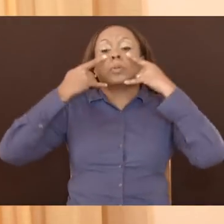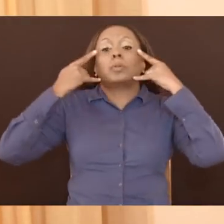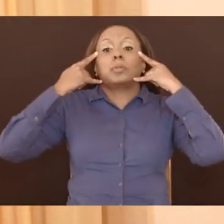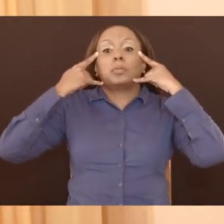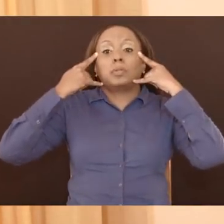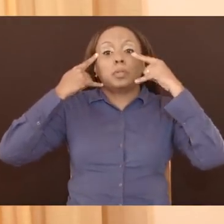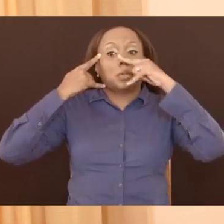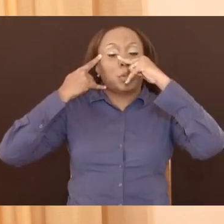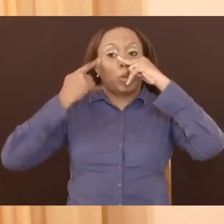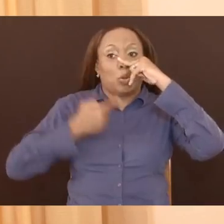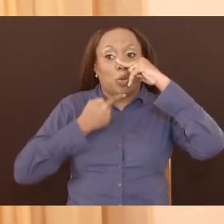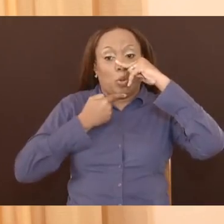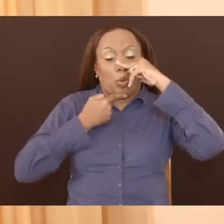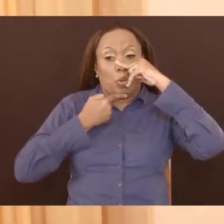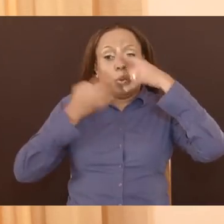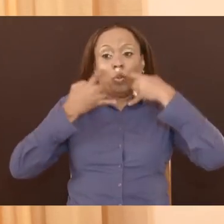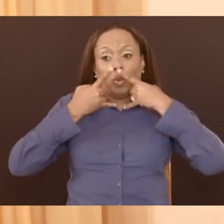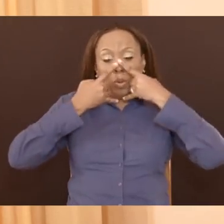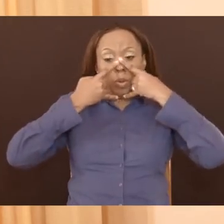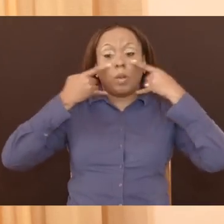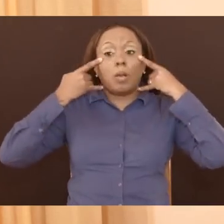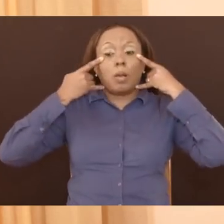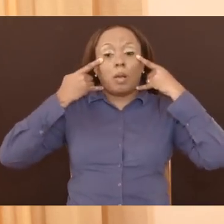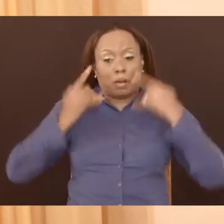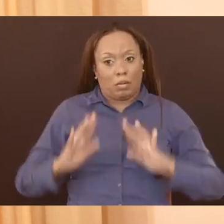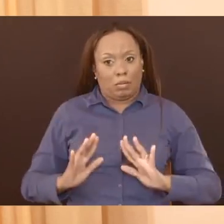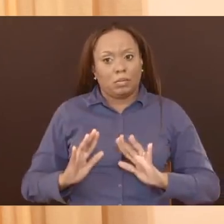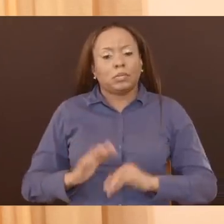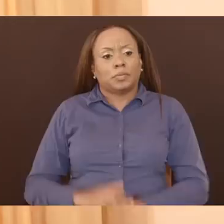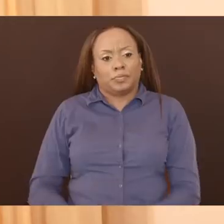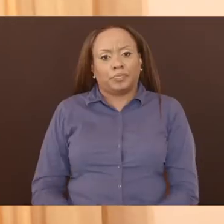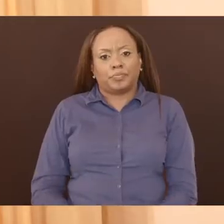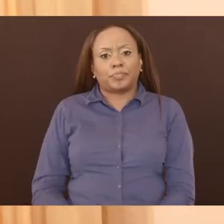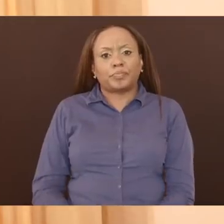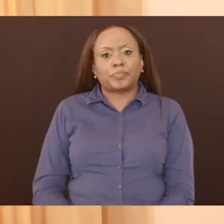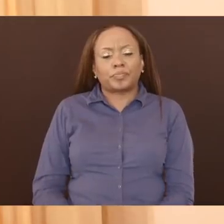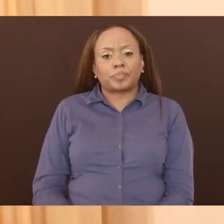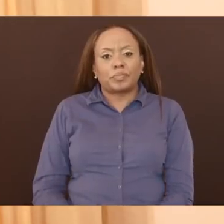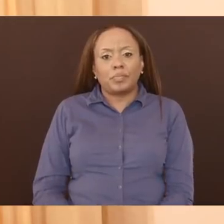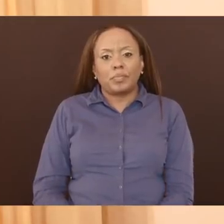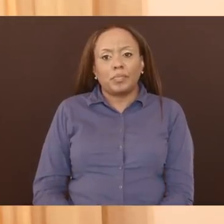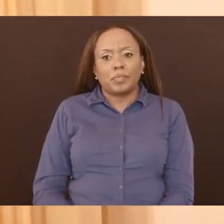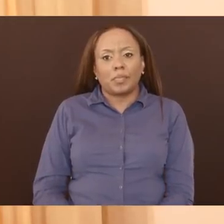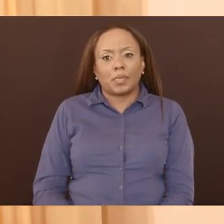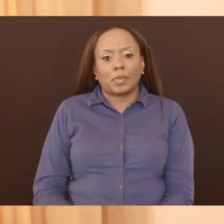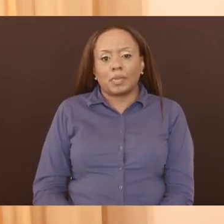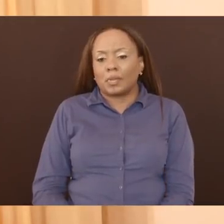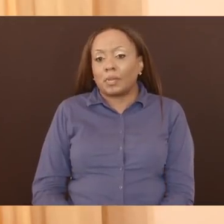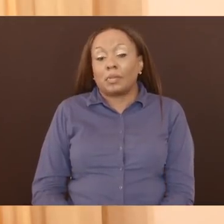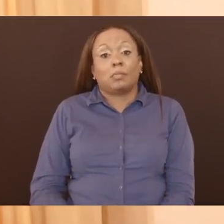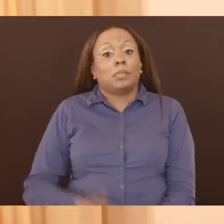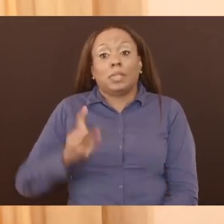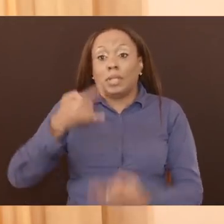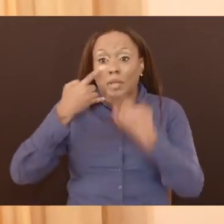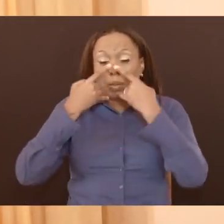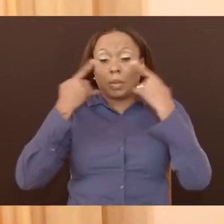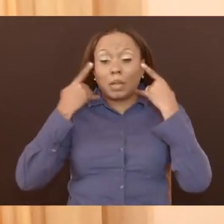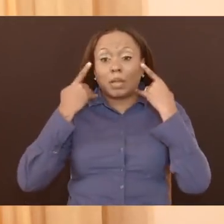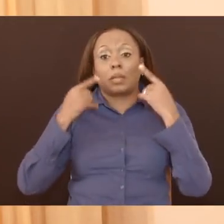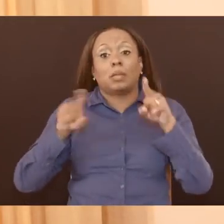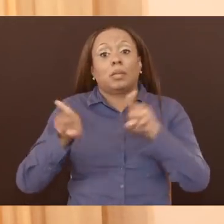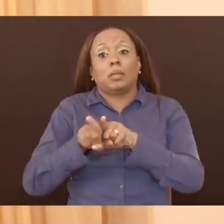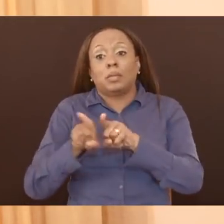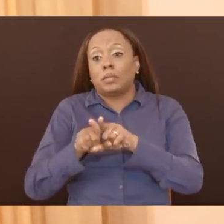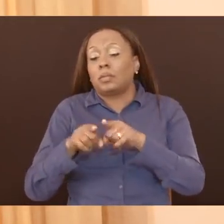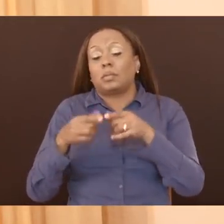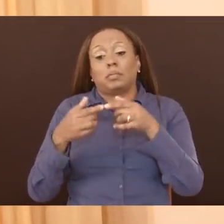my chin. The bottom line is that these, along with the things of keeping your distance, social distance or physical distance, only